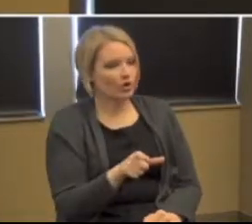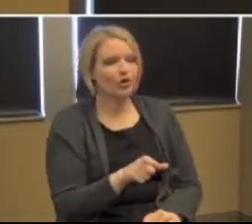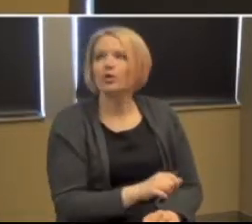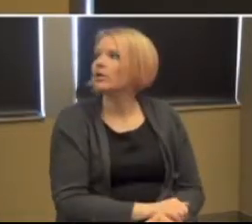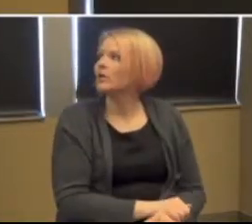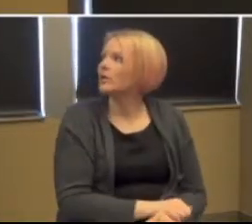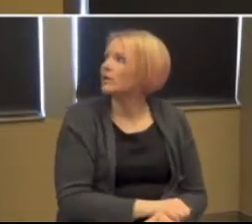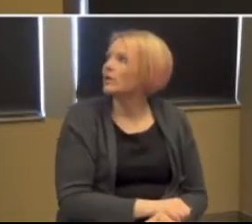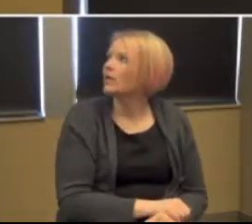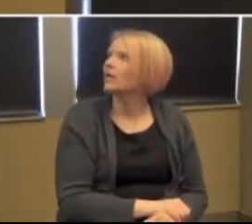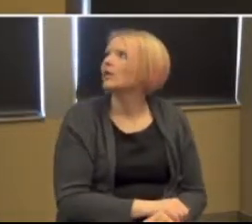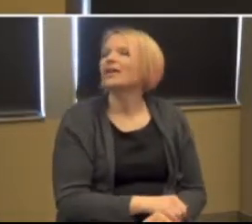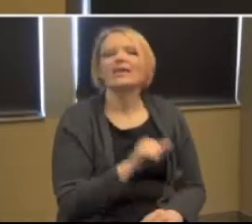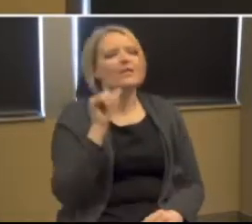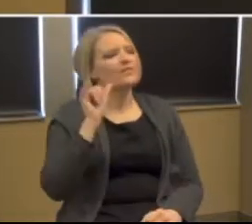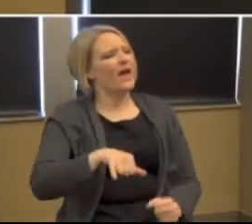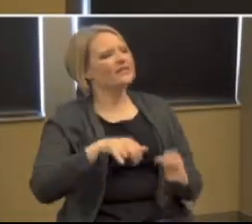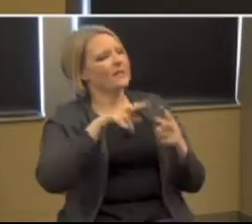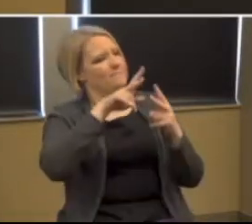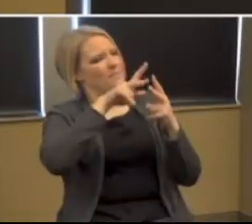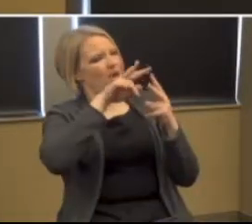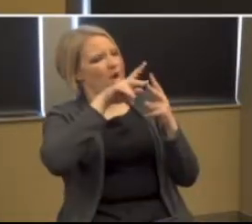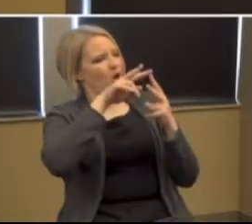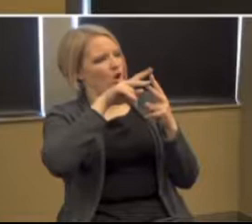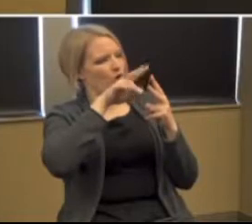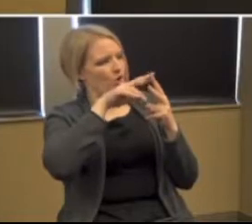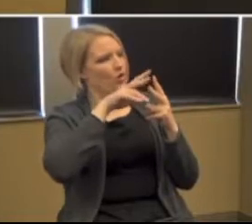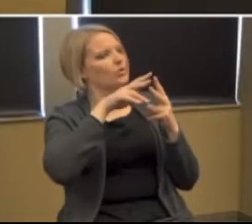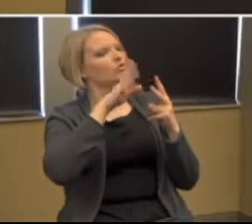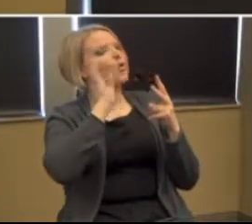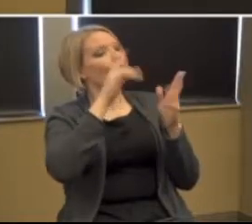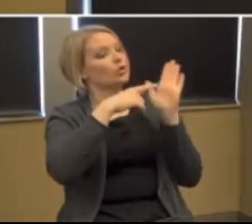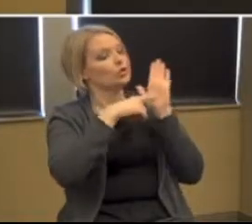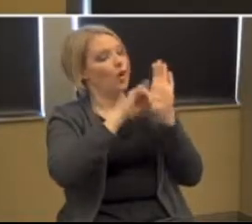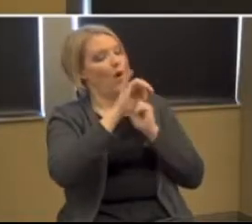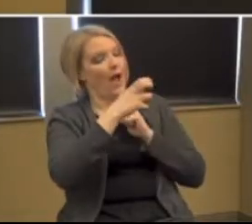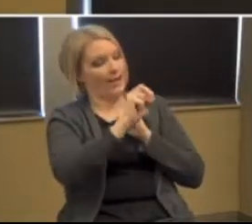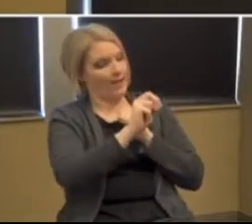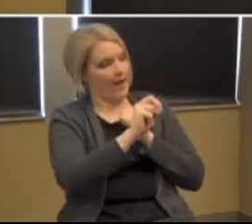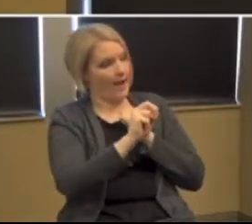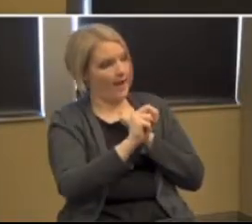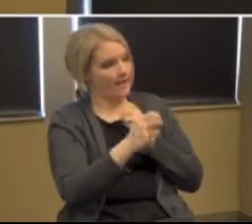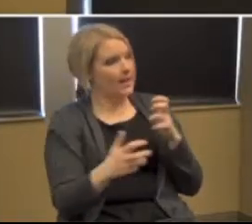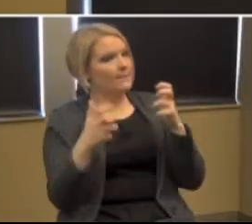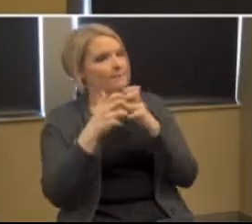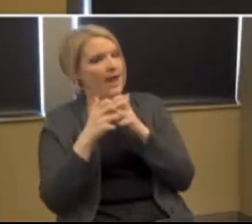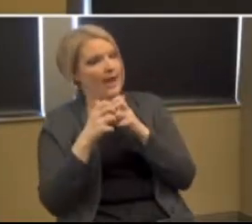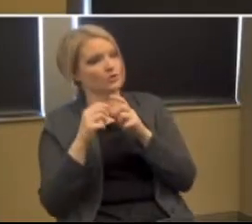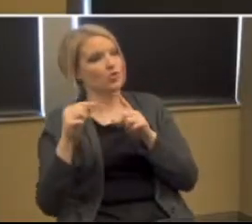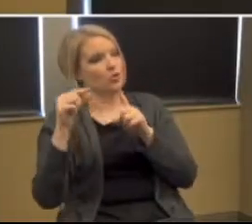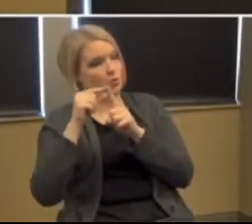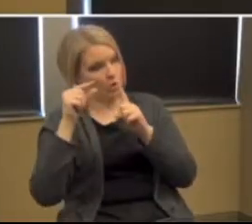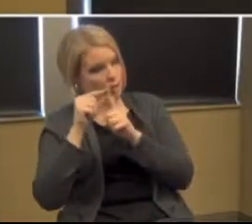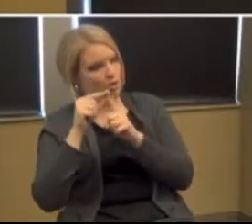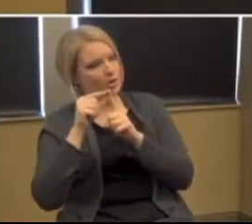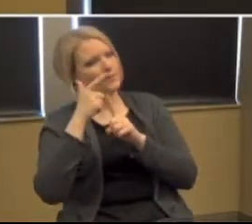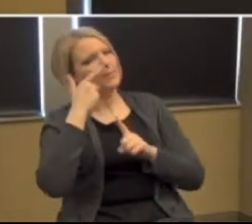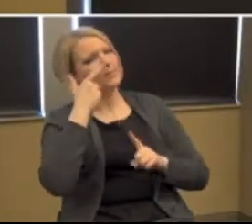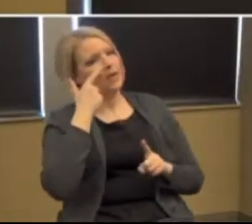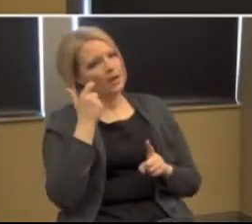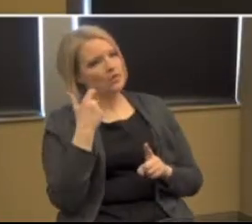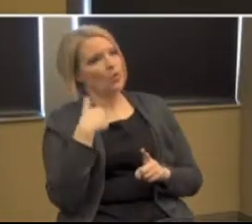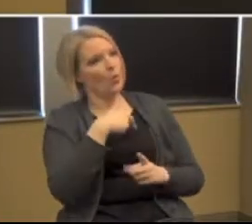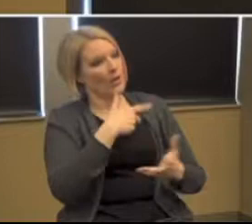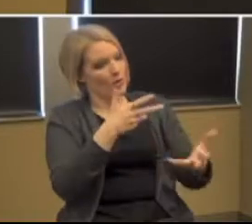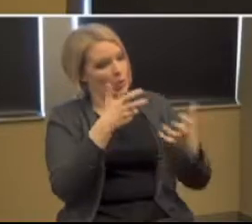that pairing that Nikki was talking about, where you'll put the icon matched with words, because we want to eventually move as many